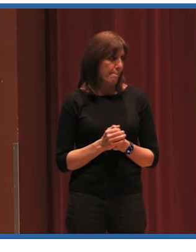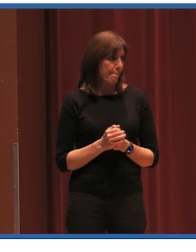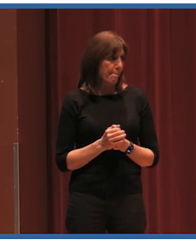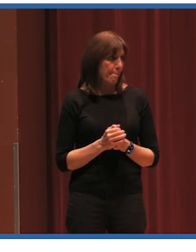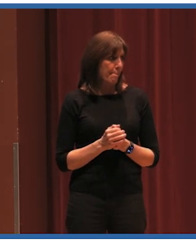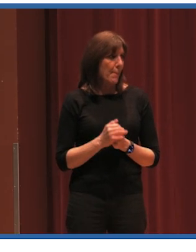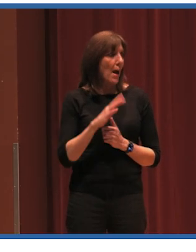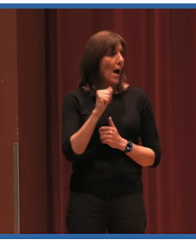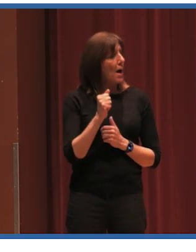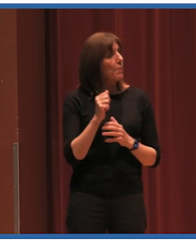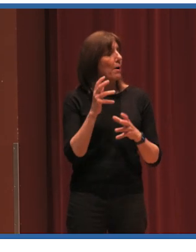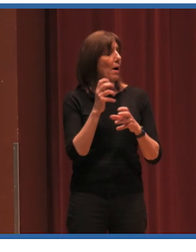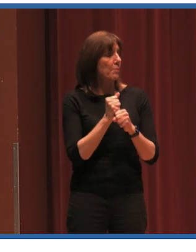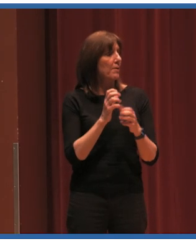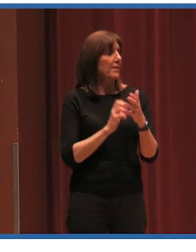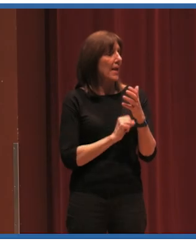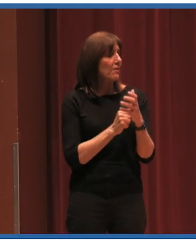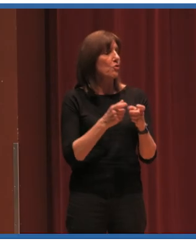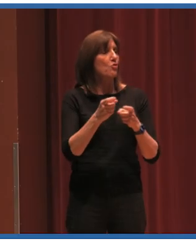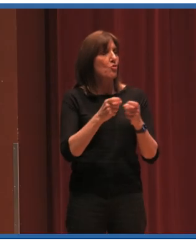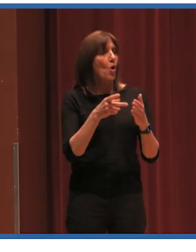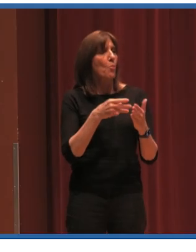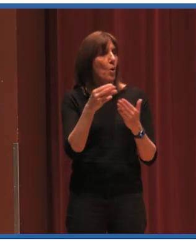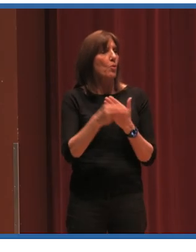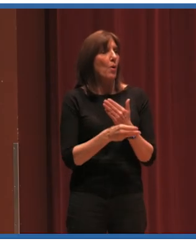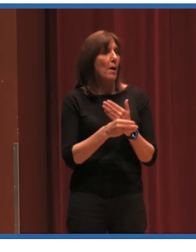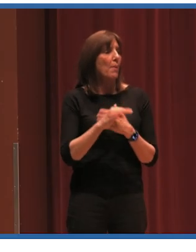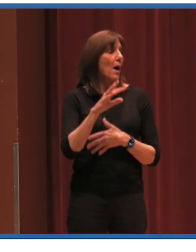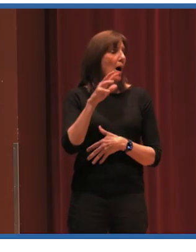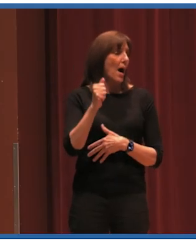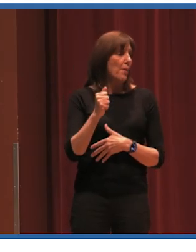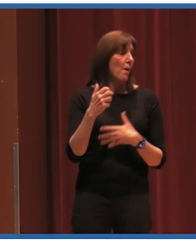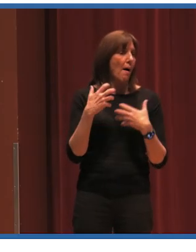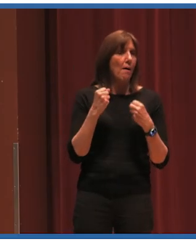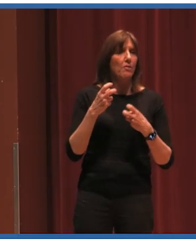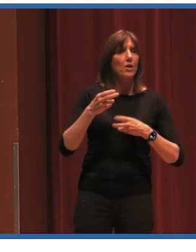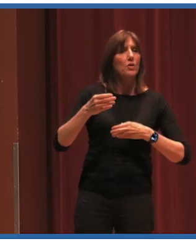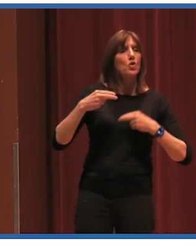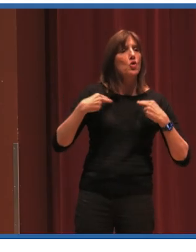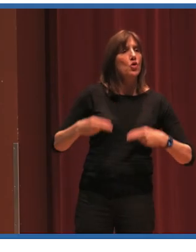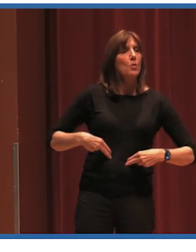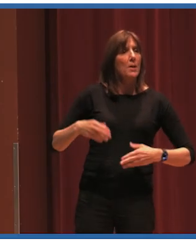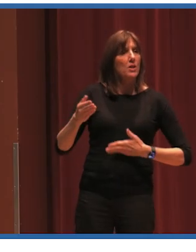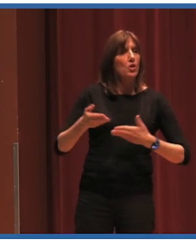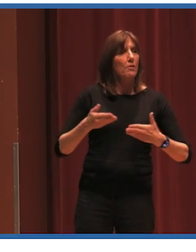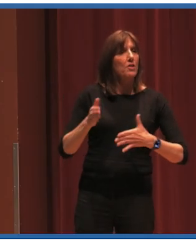The Iowa Comprehensive Cancer Control Program, run by the Iowa Health and Human Services, works with